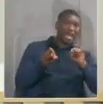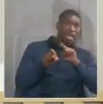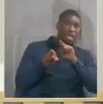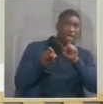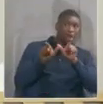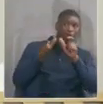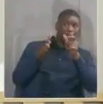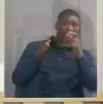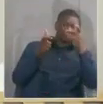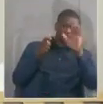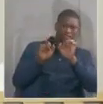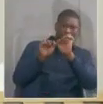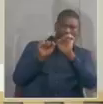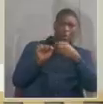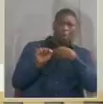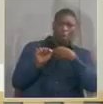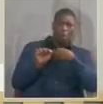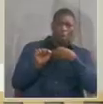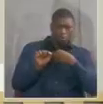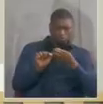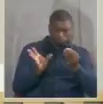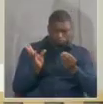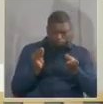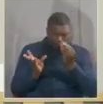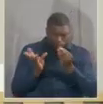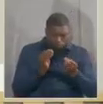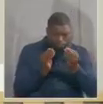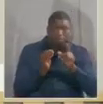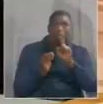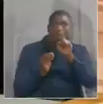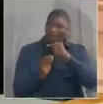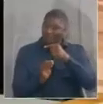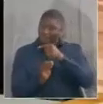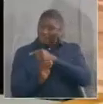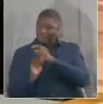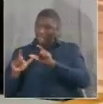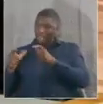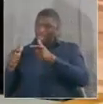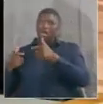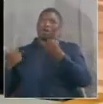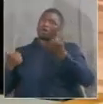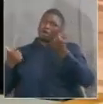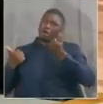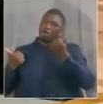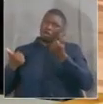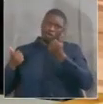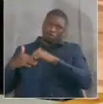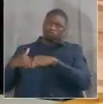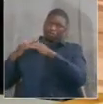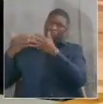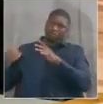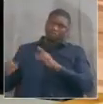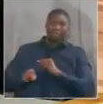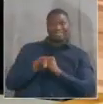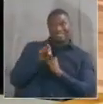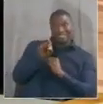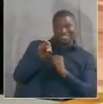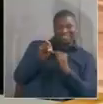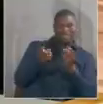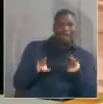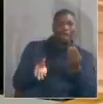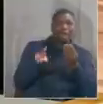the team was already established. One of the findings talks to